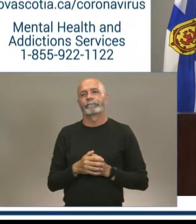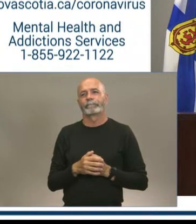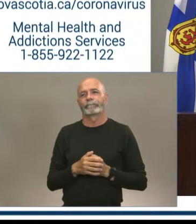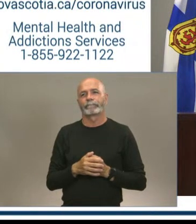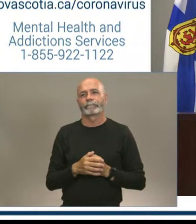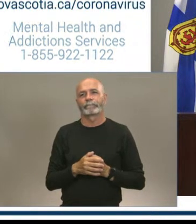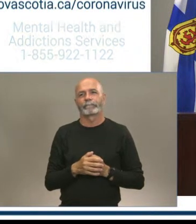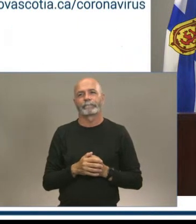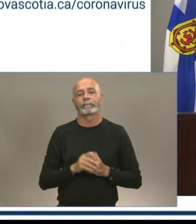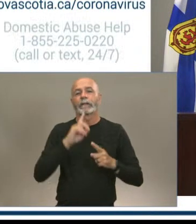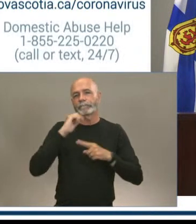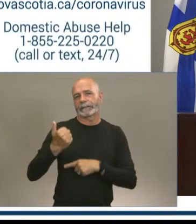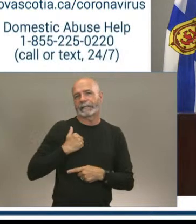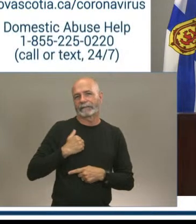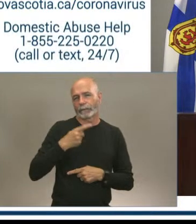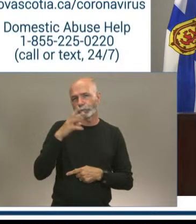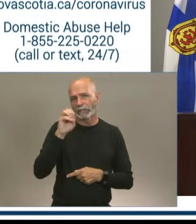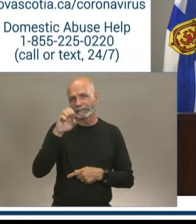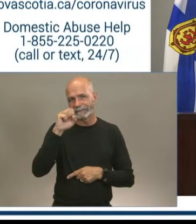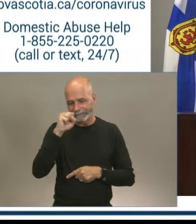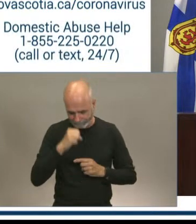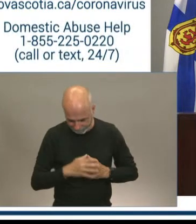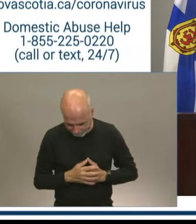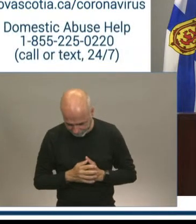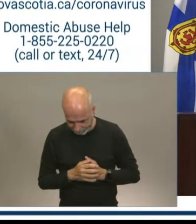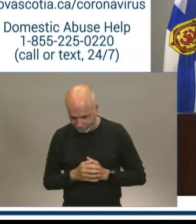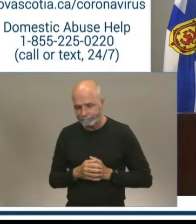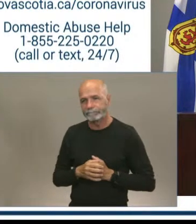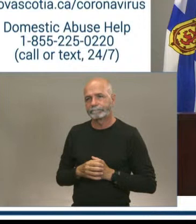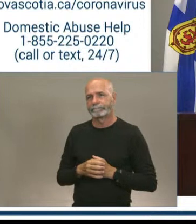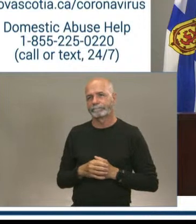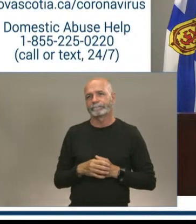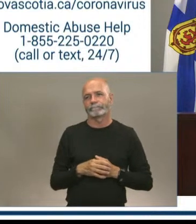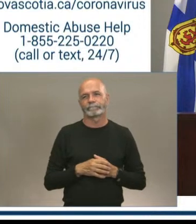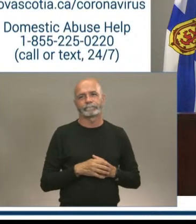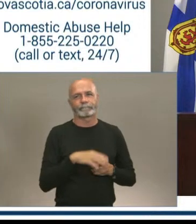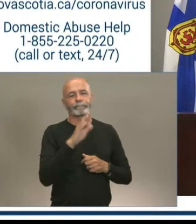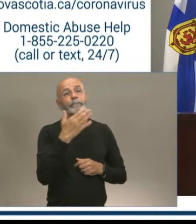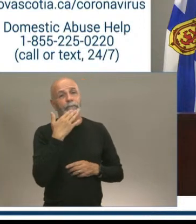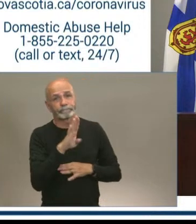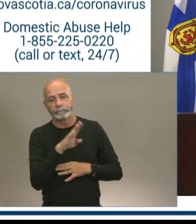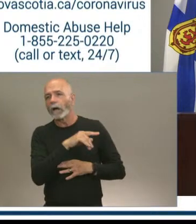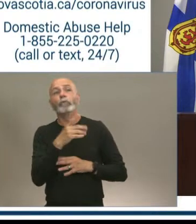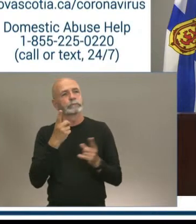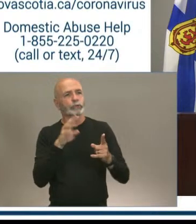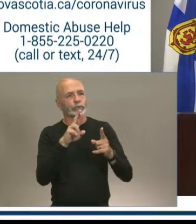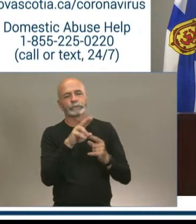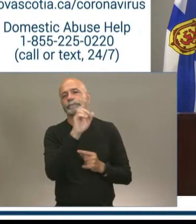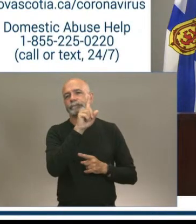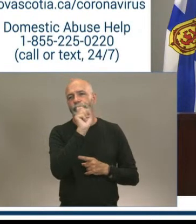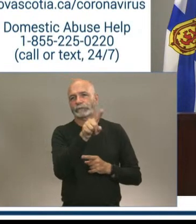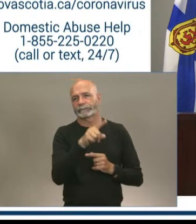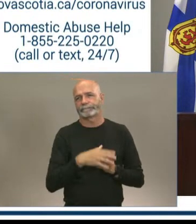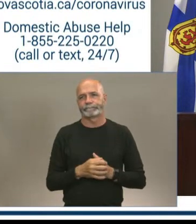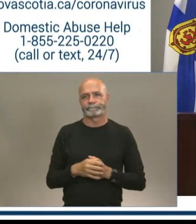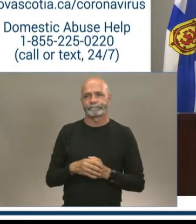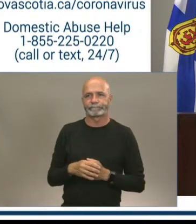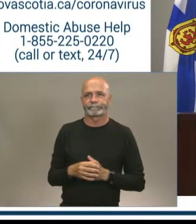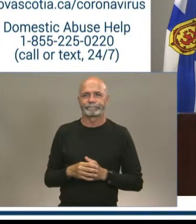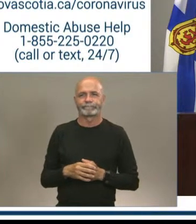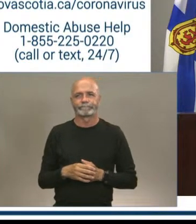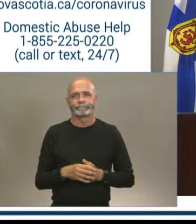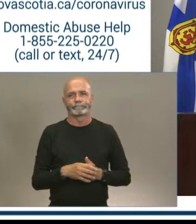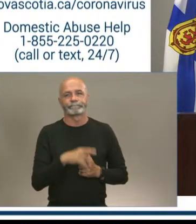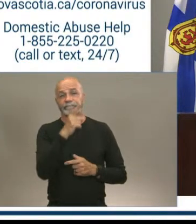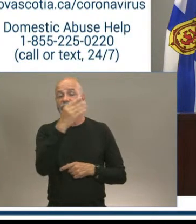Canadian Press. Go ahead, Keith. Good afternoon, Dr. Strang. I sense the theme today that you were pushing the idea of